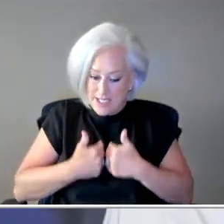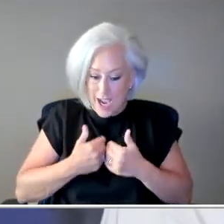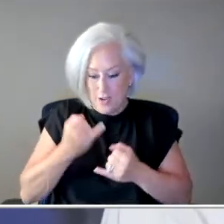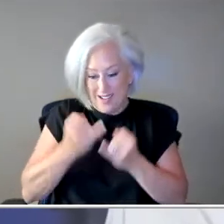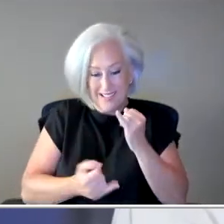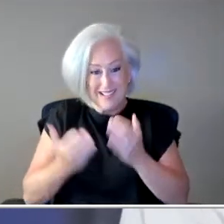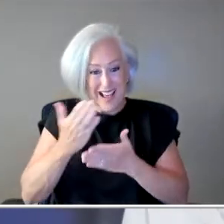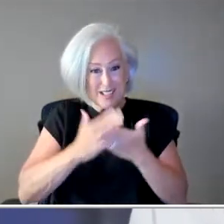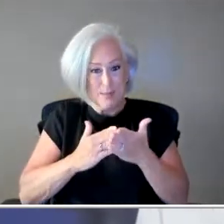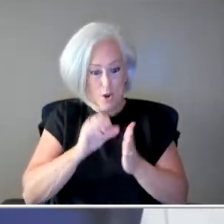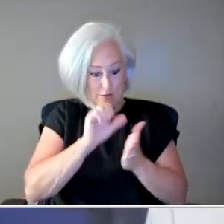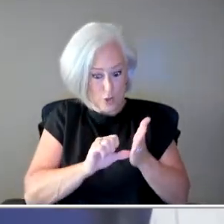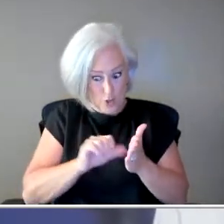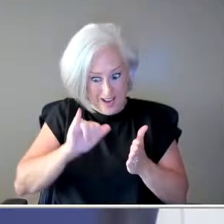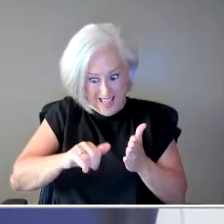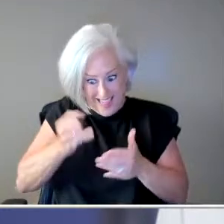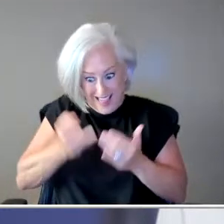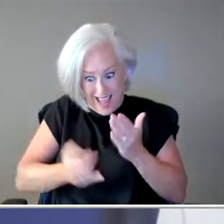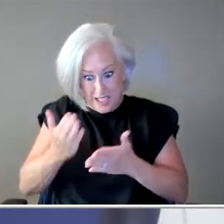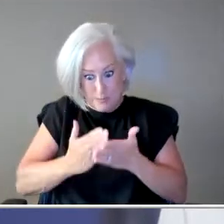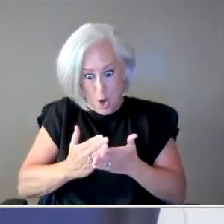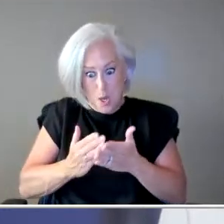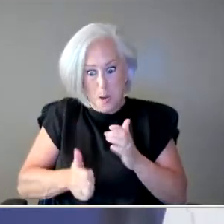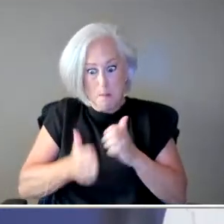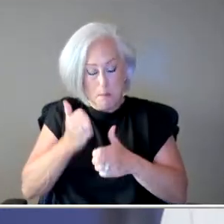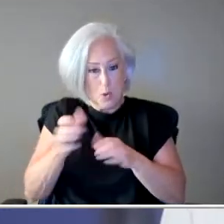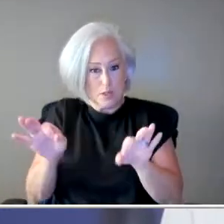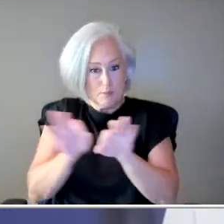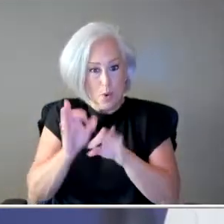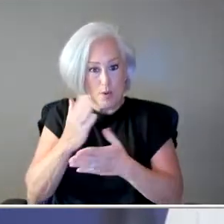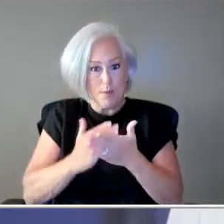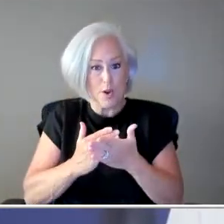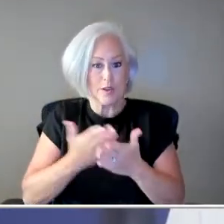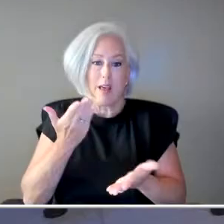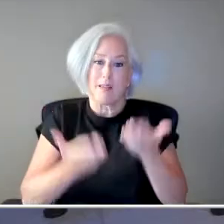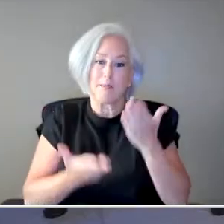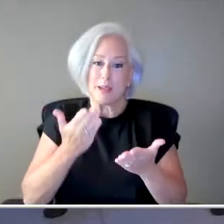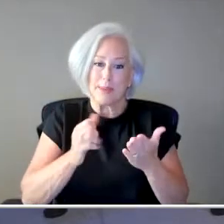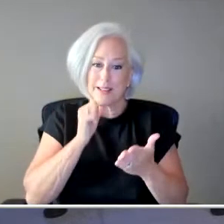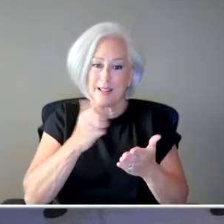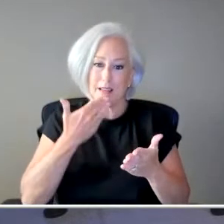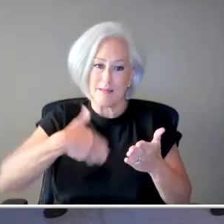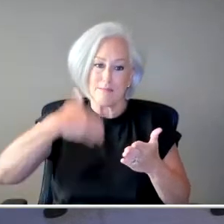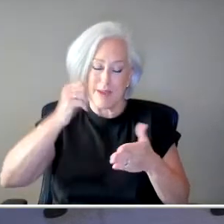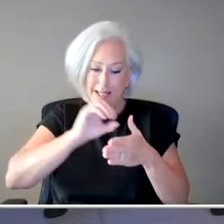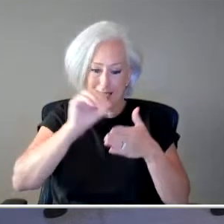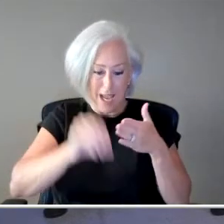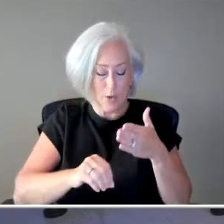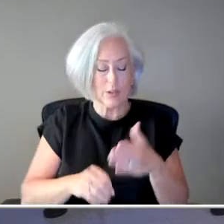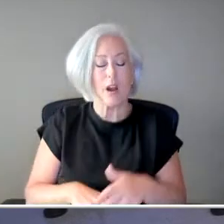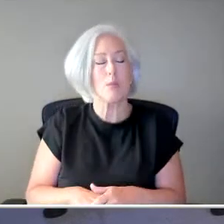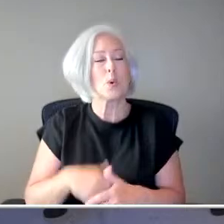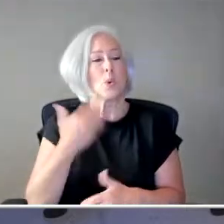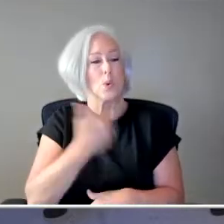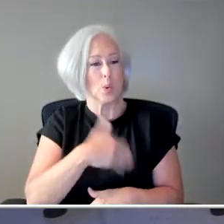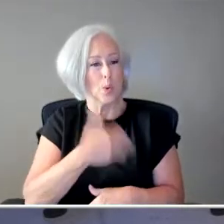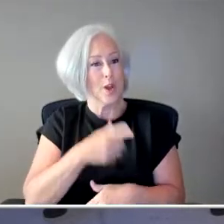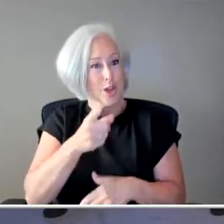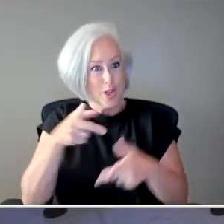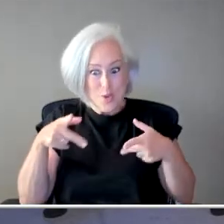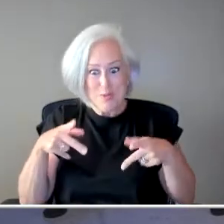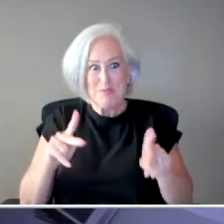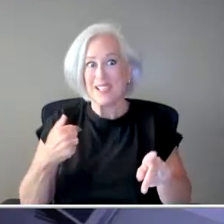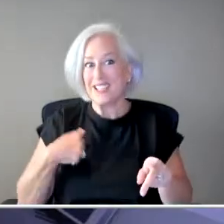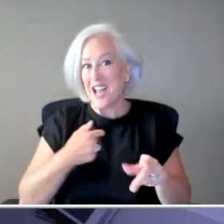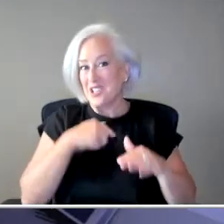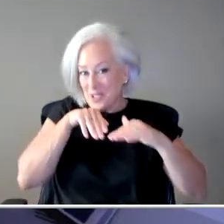best, then that might not lead to the most optimal outcome. Yeah, So. You got to go the distance. You let us bring a camera inside one of your recent surgeries.